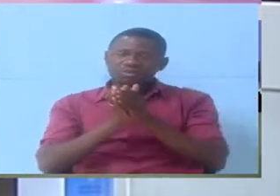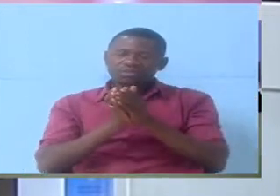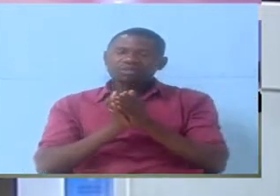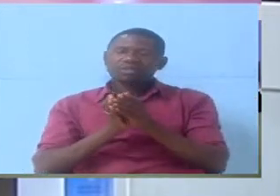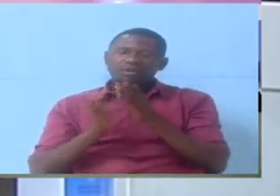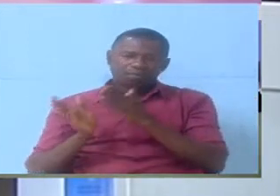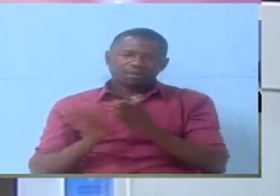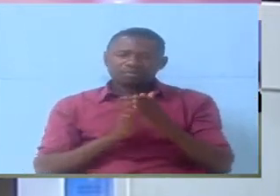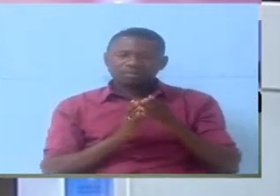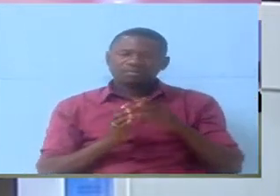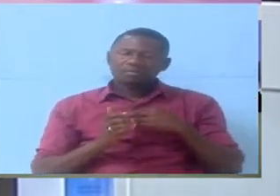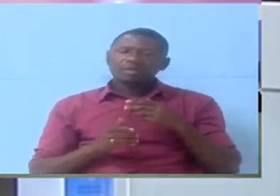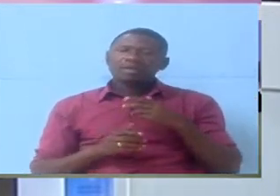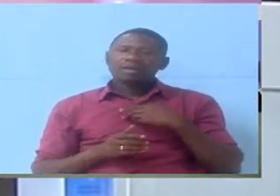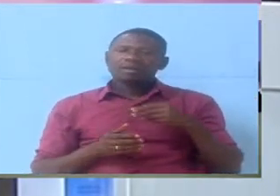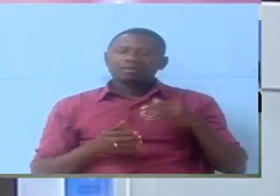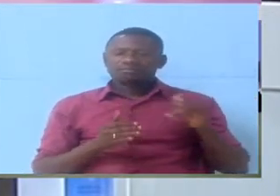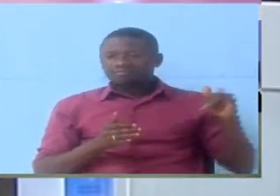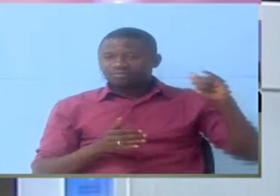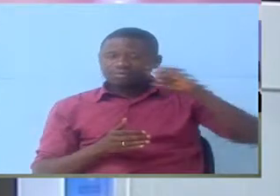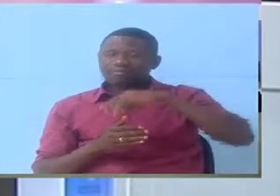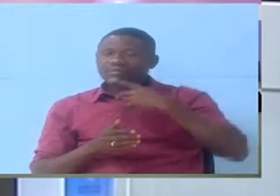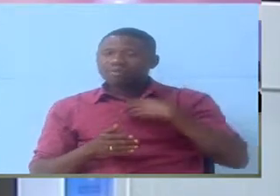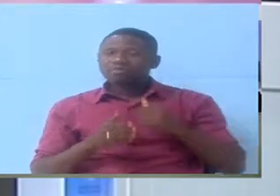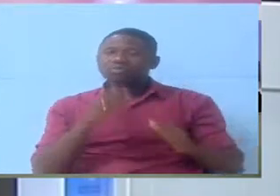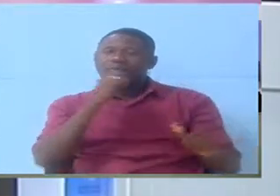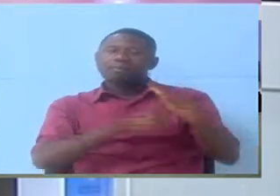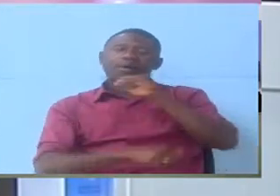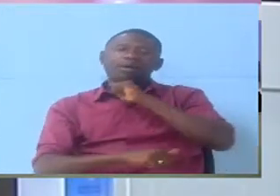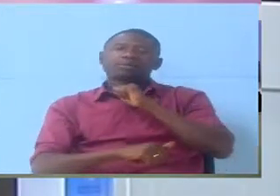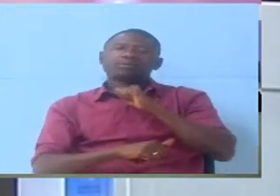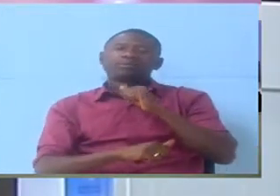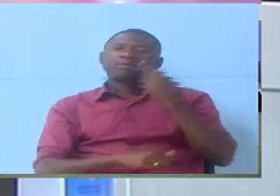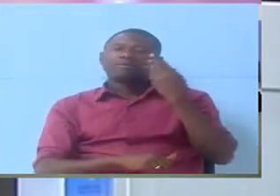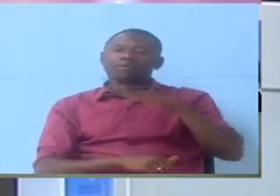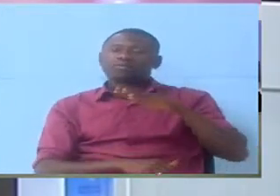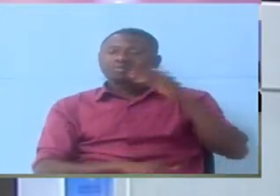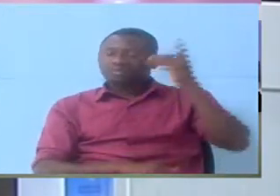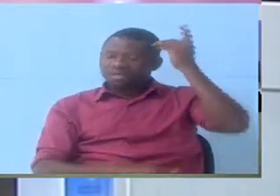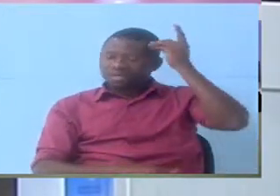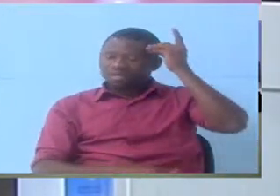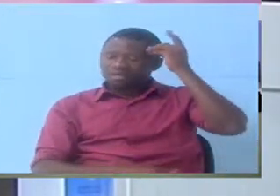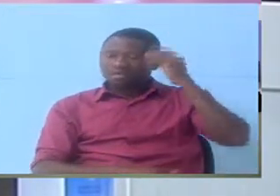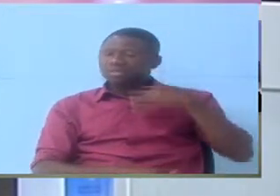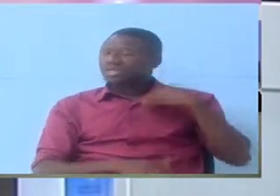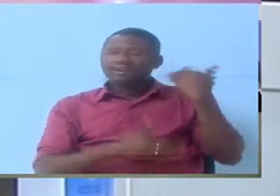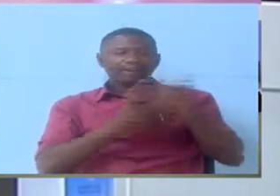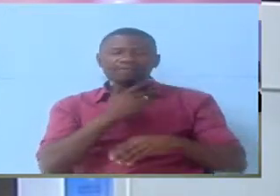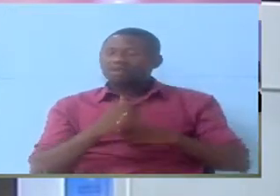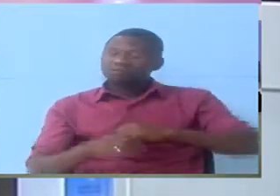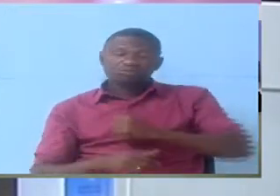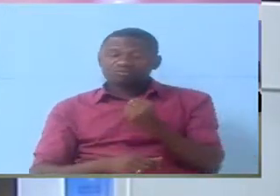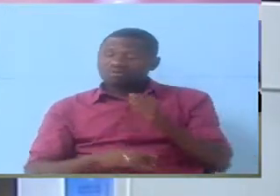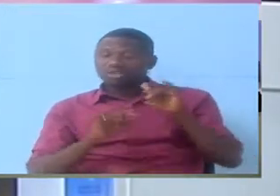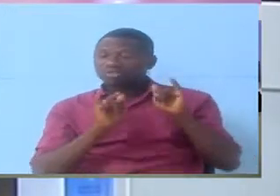la nyangabo Dakar kana Banjul. I said never. Go nene tekela. I'm not going. Manta. So I stayed there.